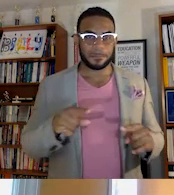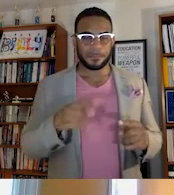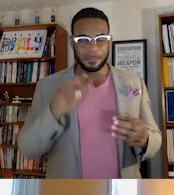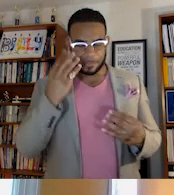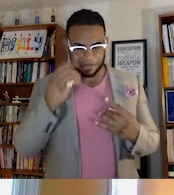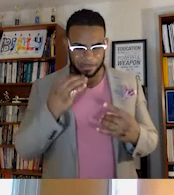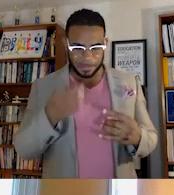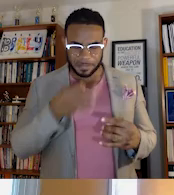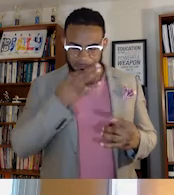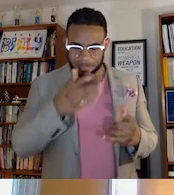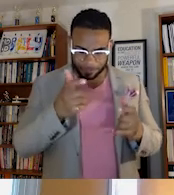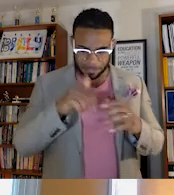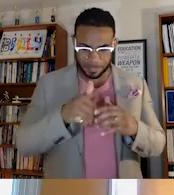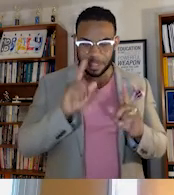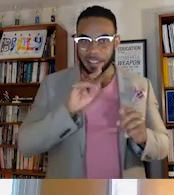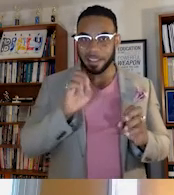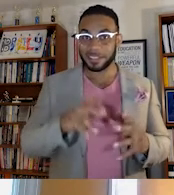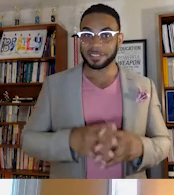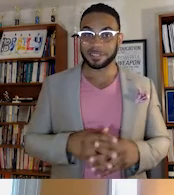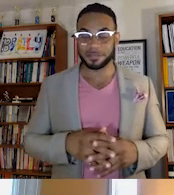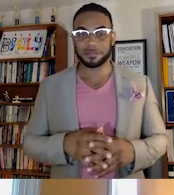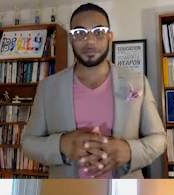to be expeditious in your answers.